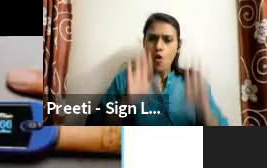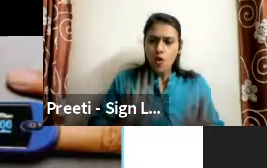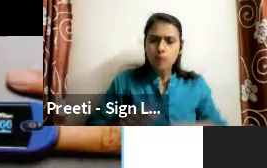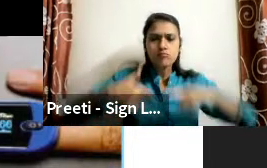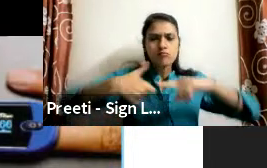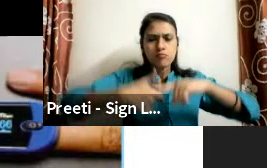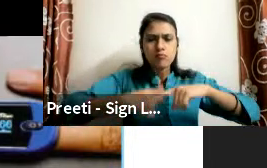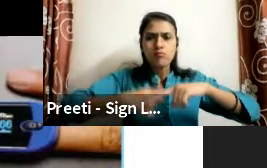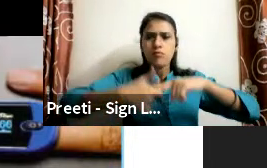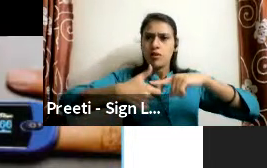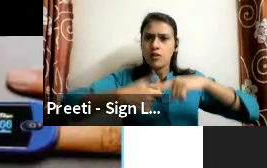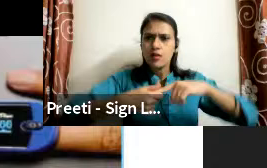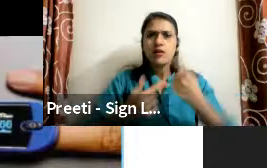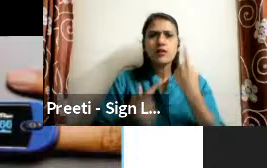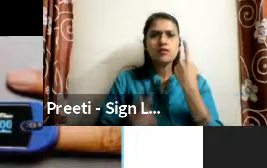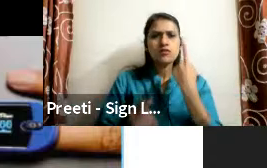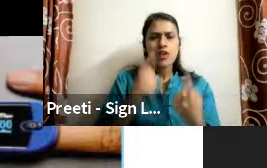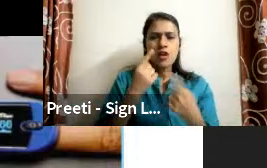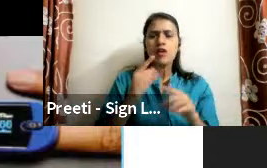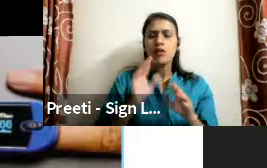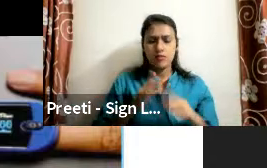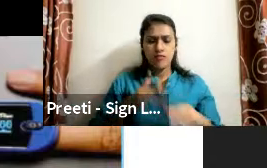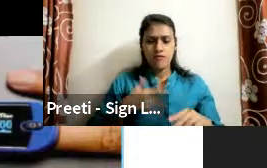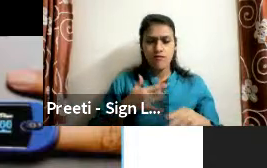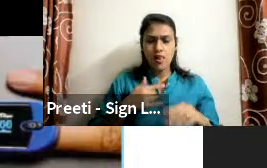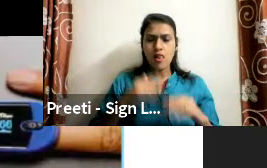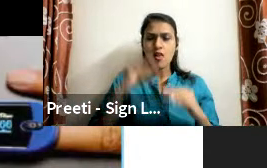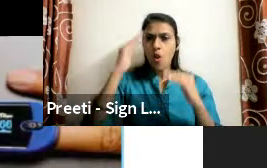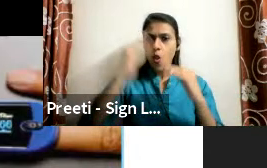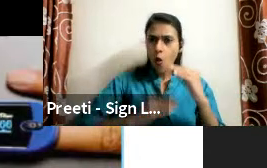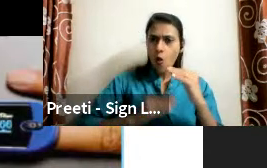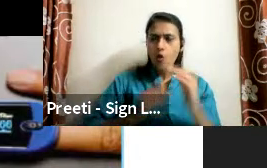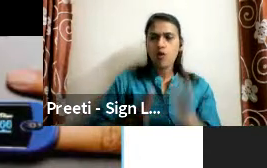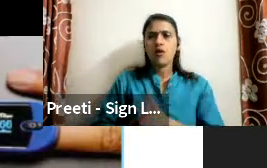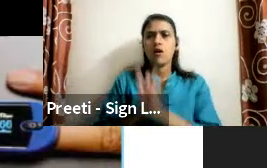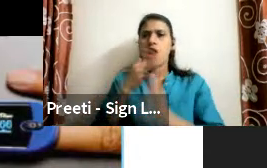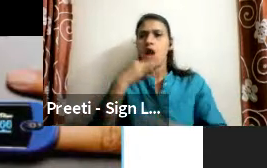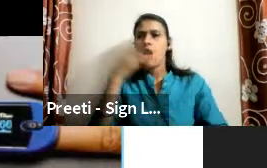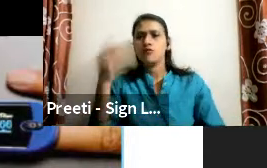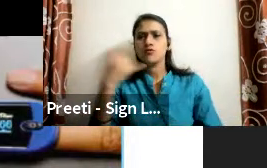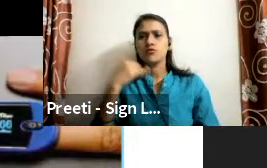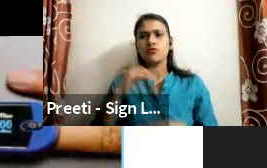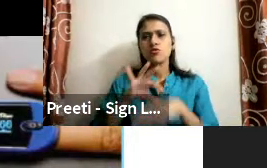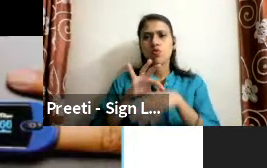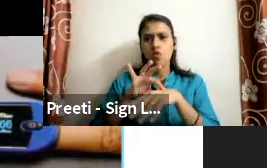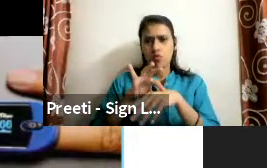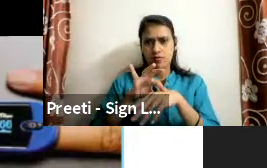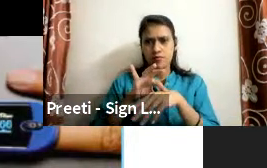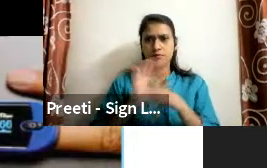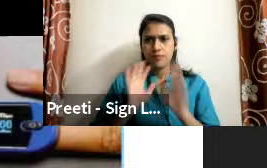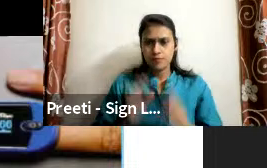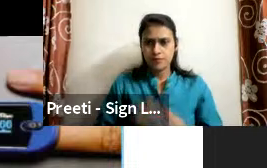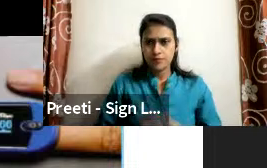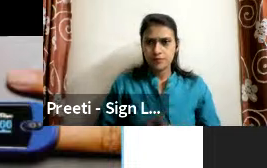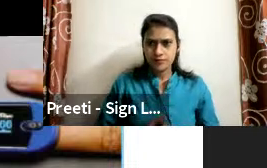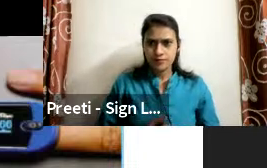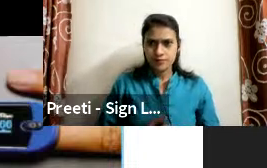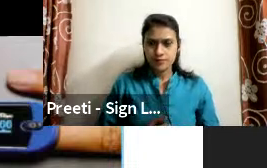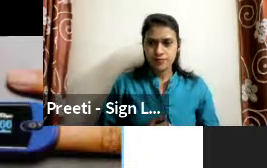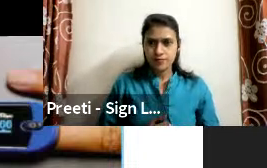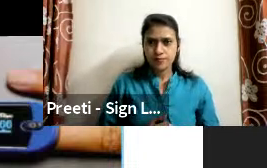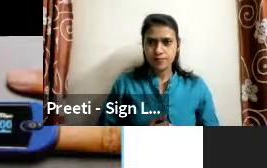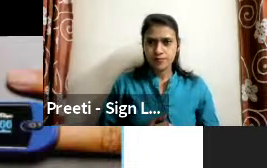consultations. Now, some things which you need to be aware, let's say it's taking the reading from your nail.